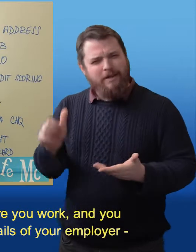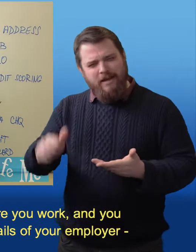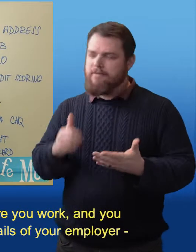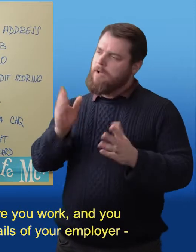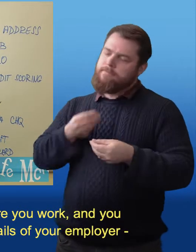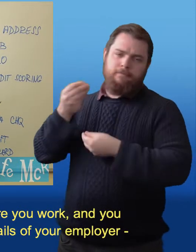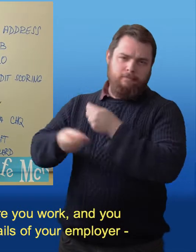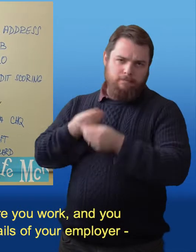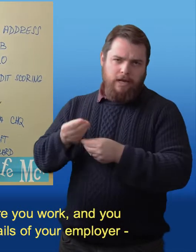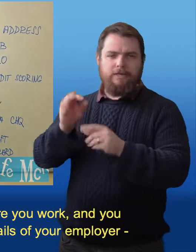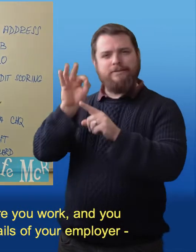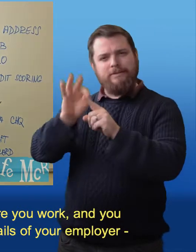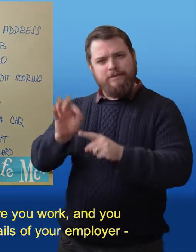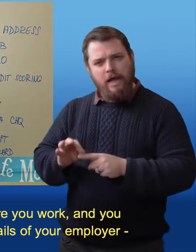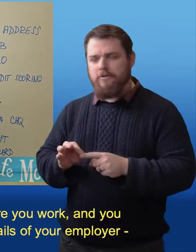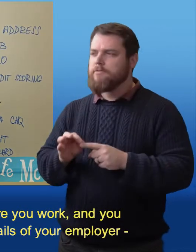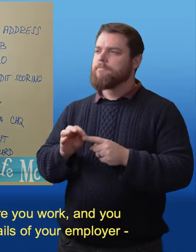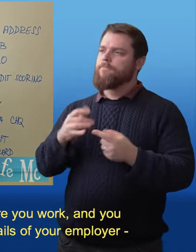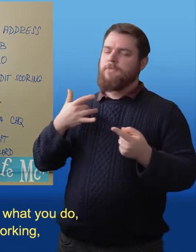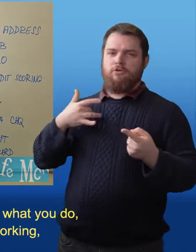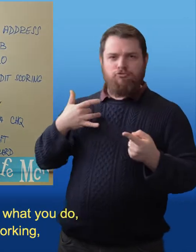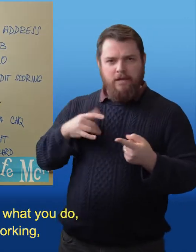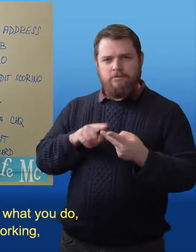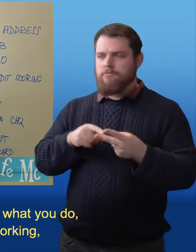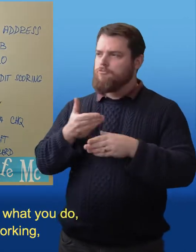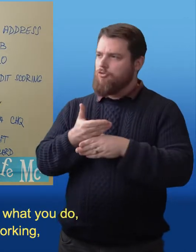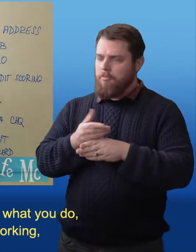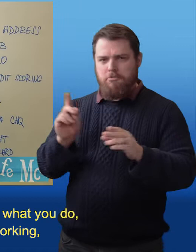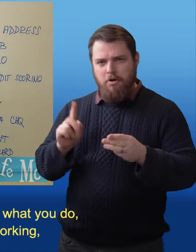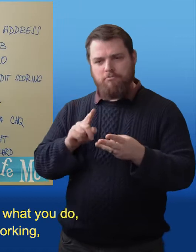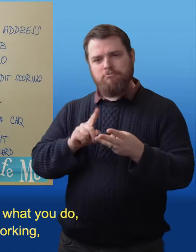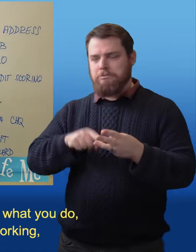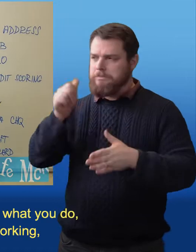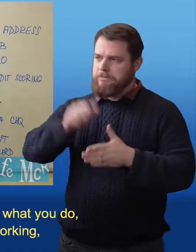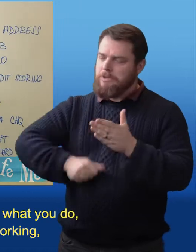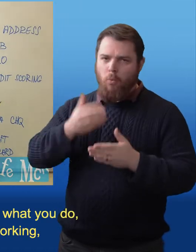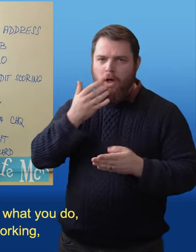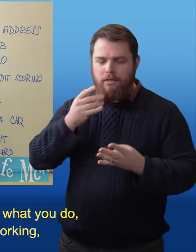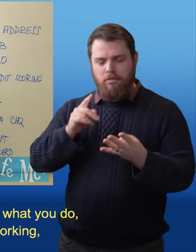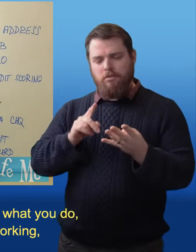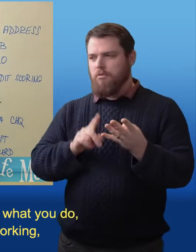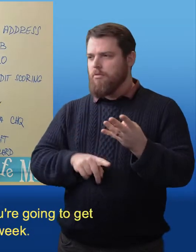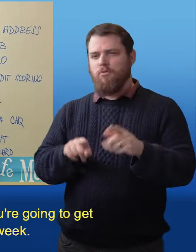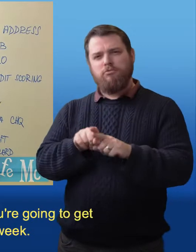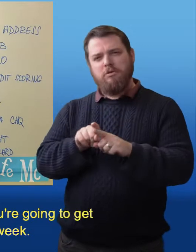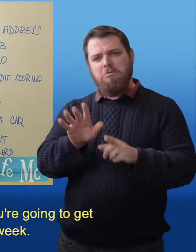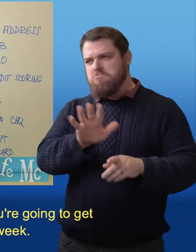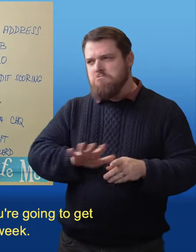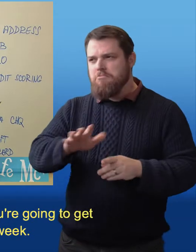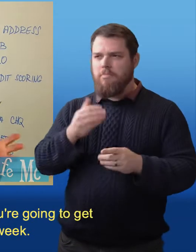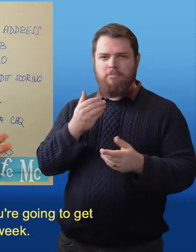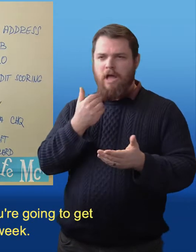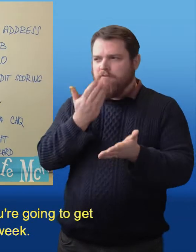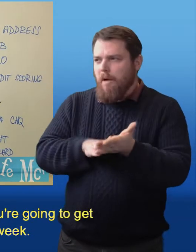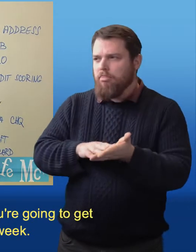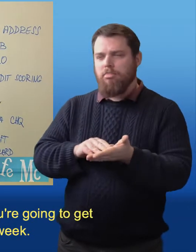you need to tell them the exact details of your employer. That means the address, what you do, when you started working, and